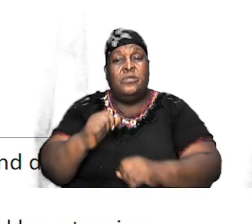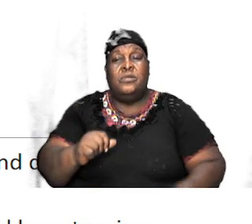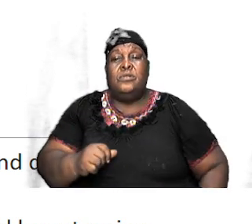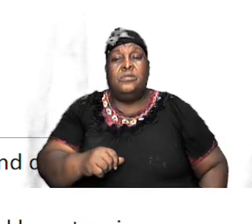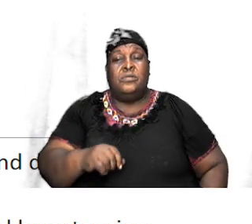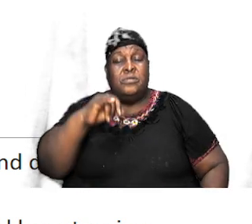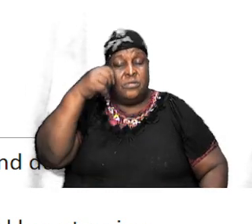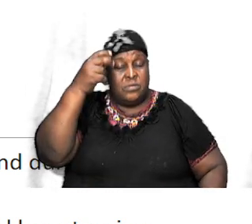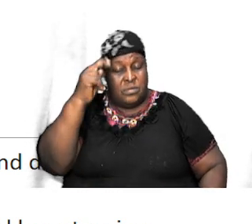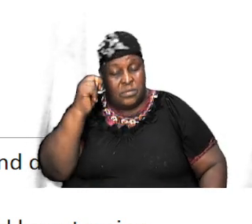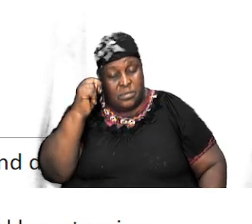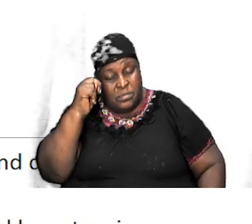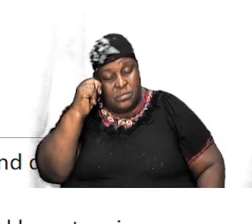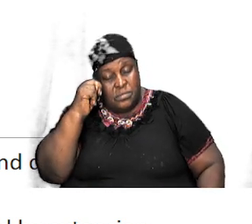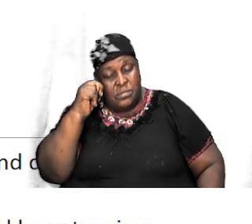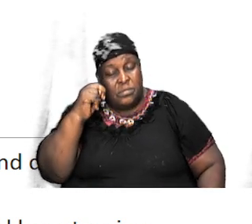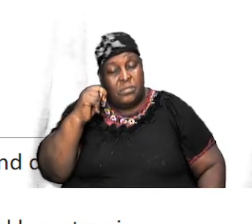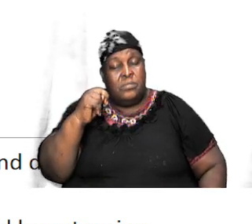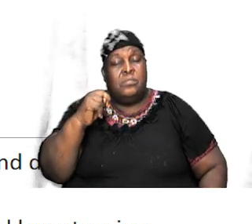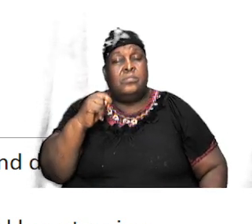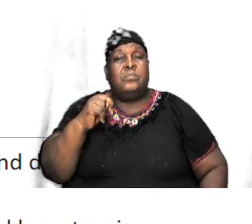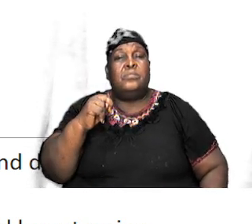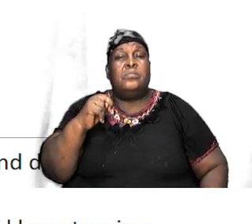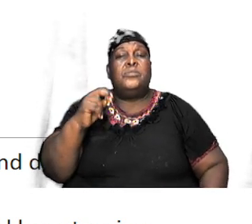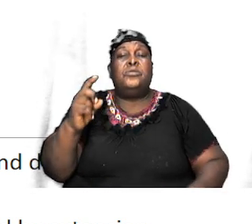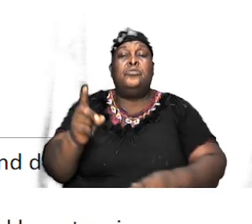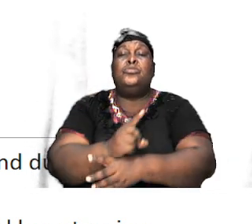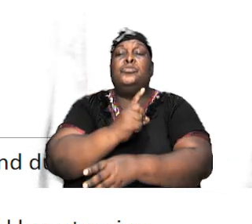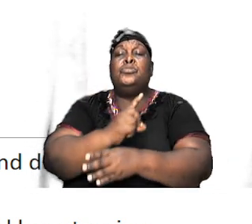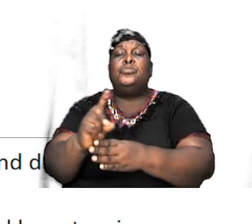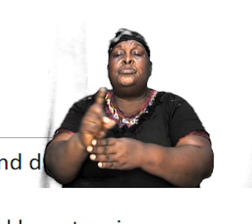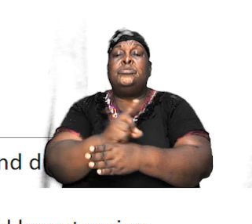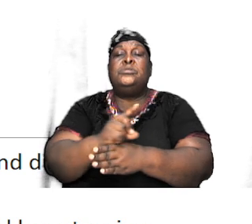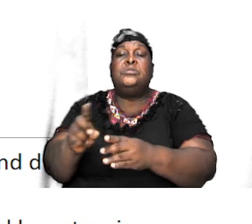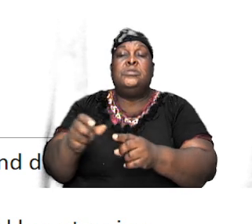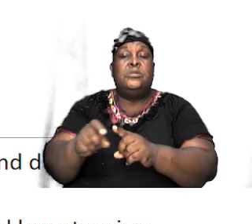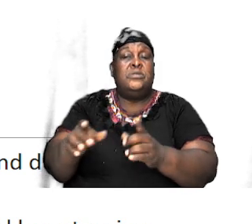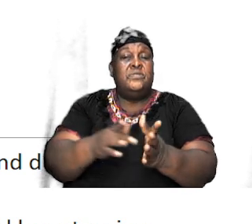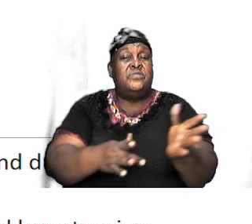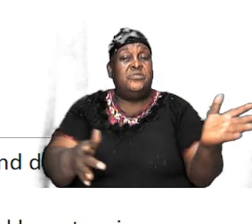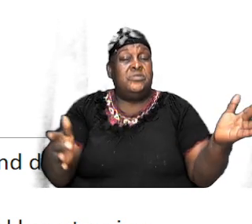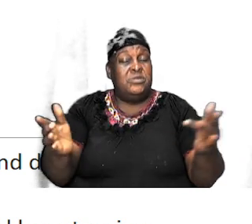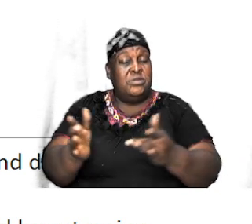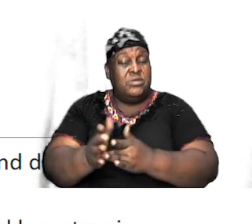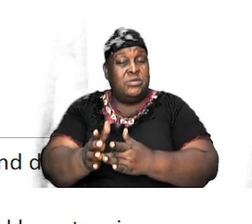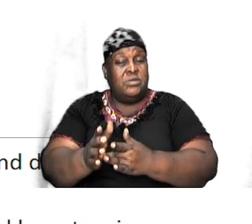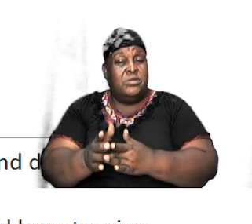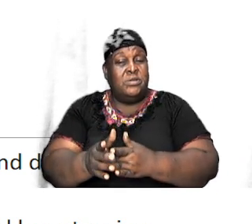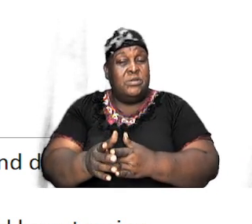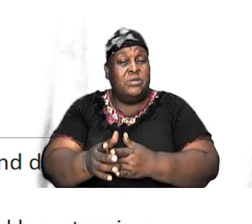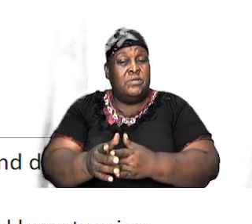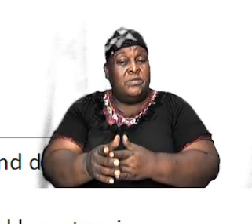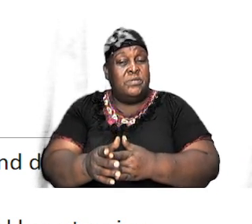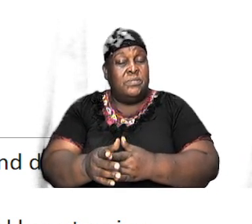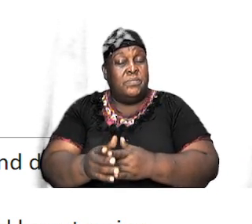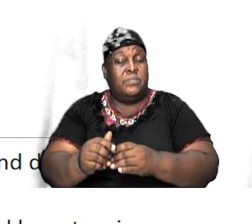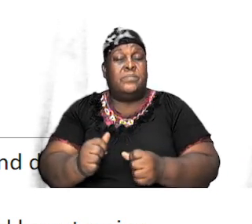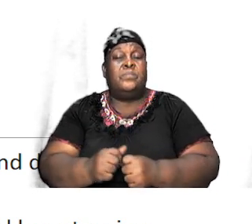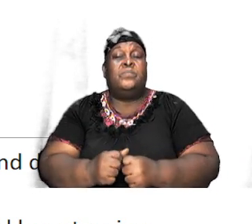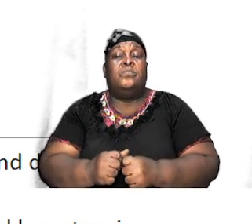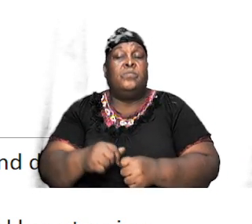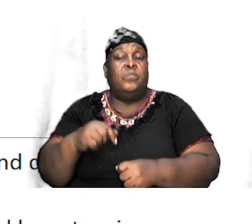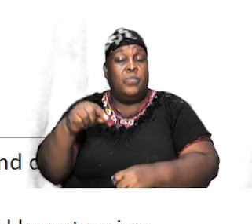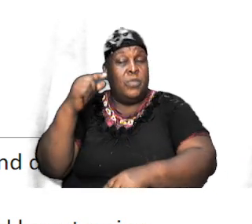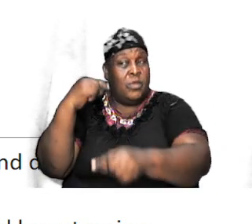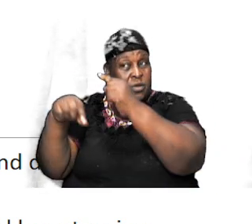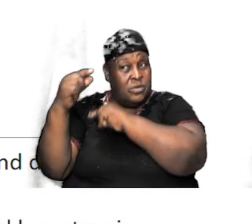presented more the deity of Jesus. And in keeping with that, you know, the genealogy